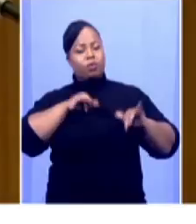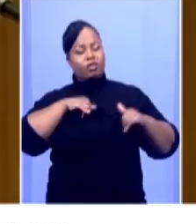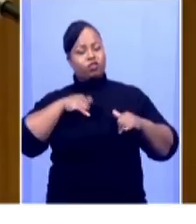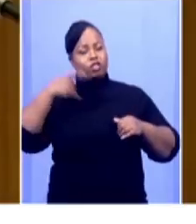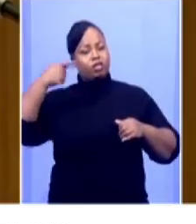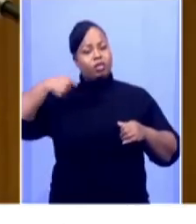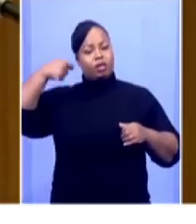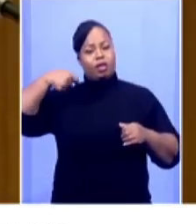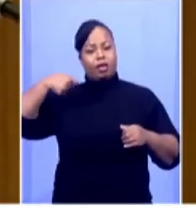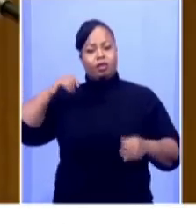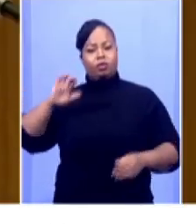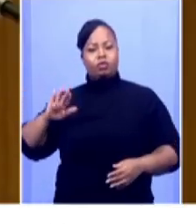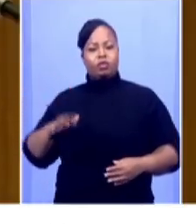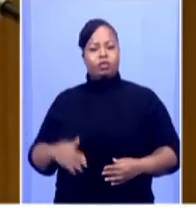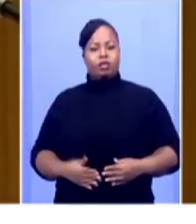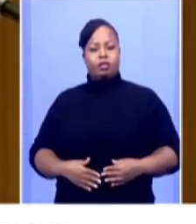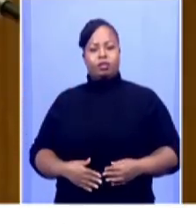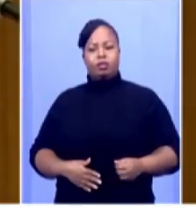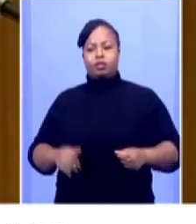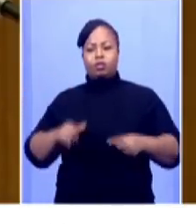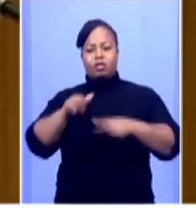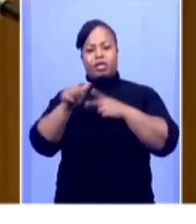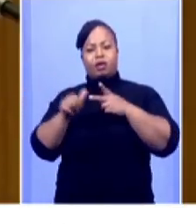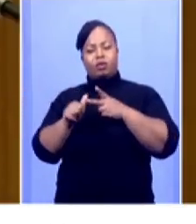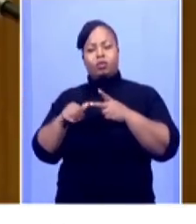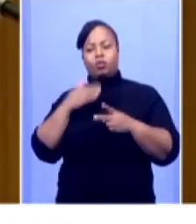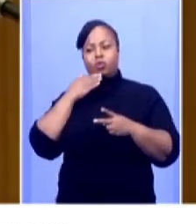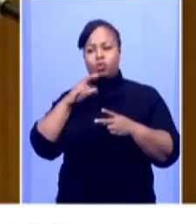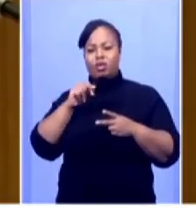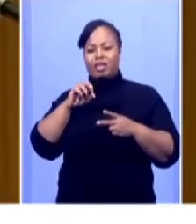my sister Naidu and